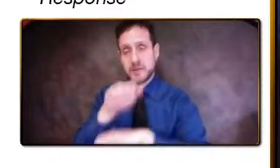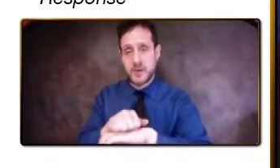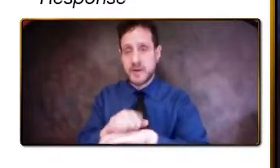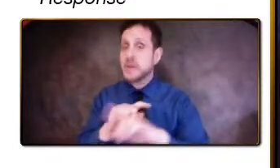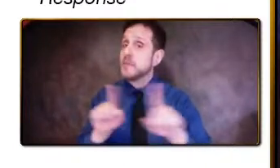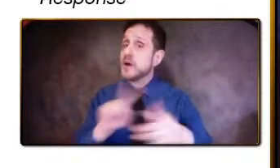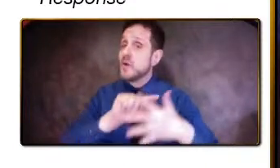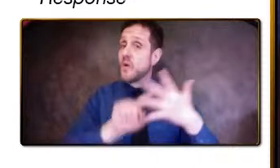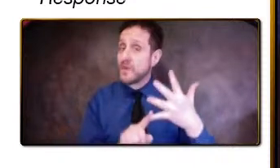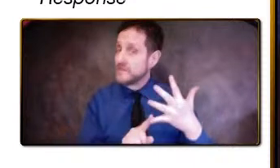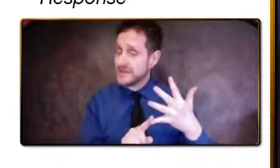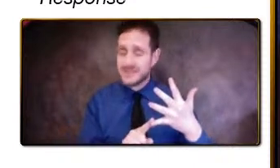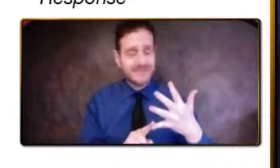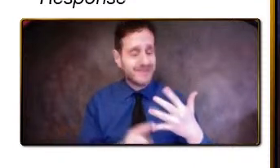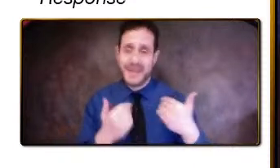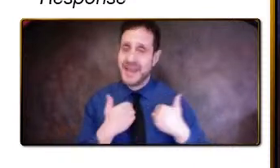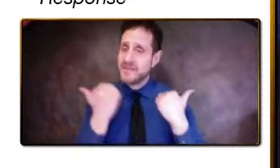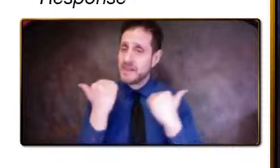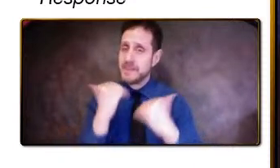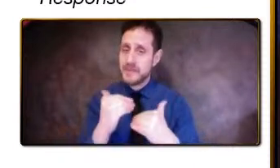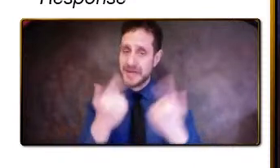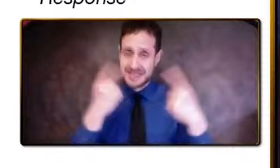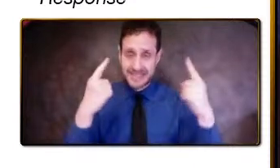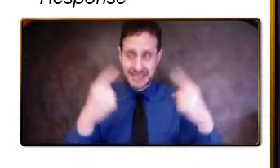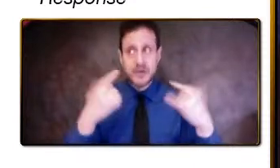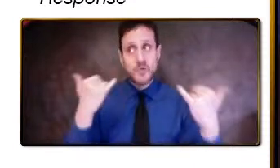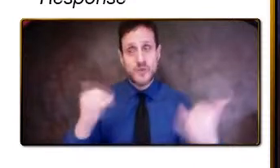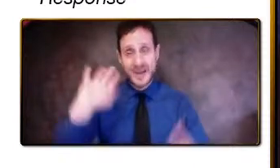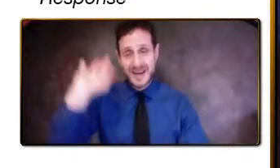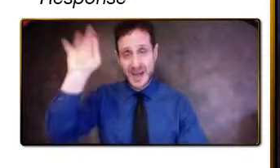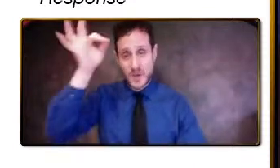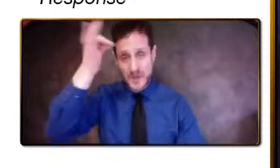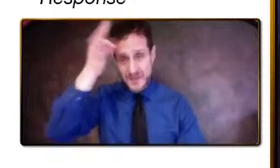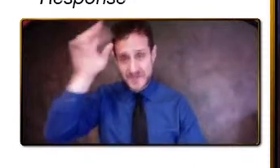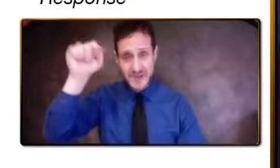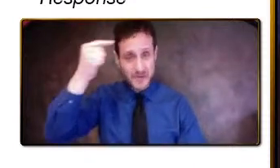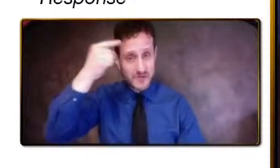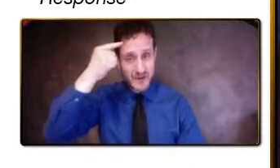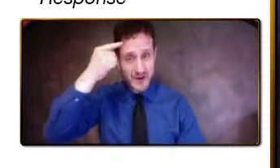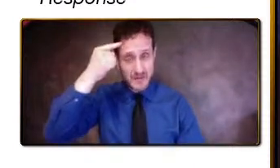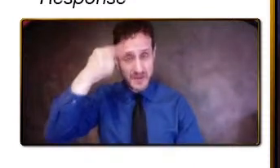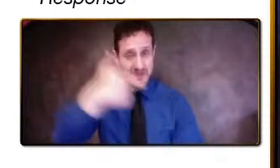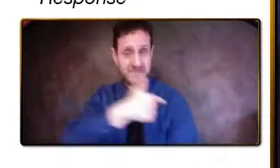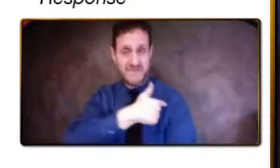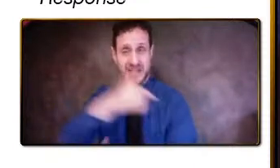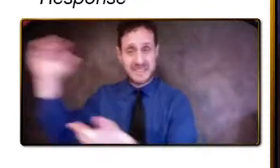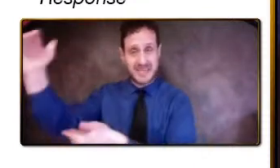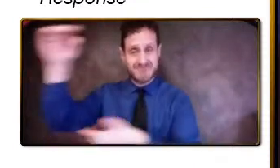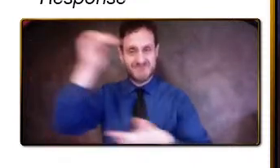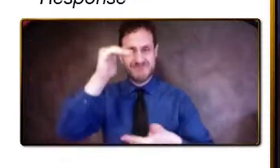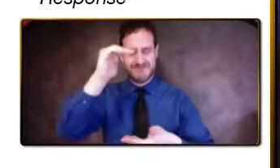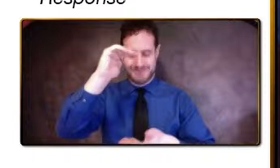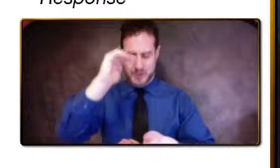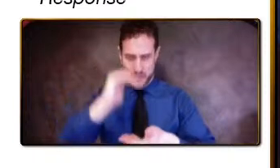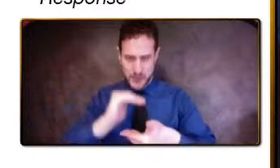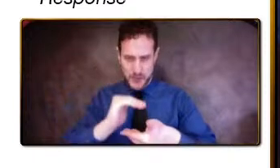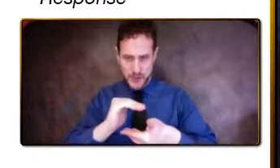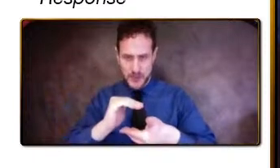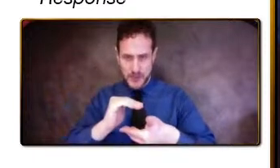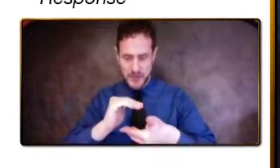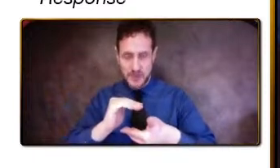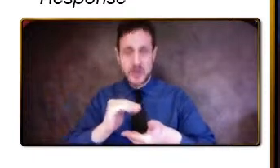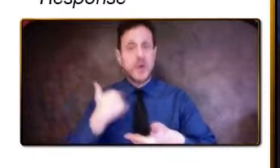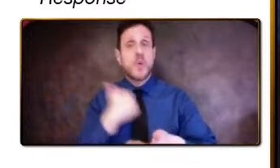so far when our weekly shipments remain still relatively small. We hope to see the vaccine supply grow soon, but we